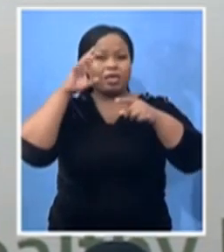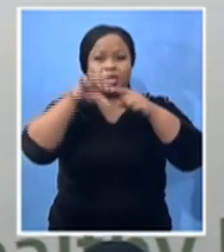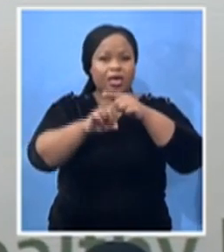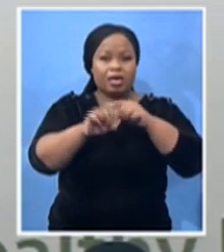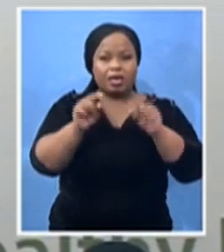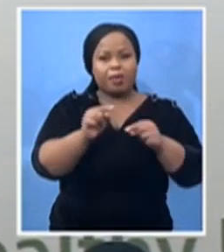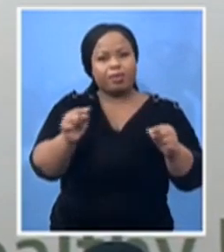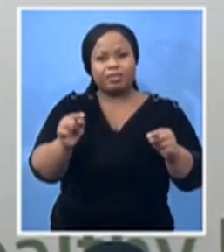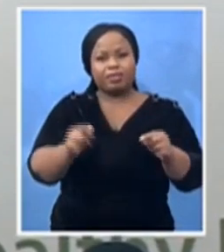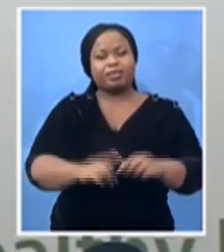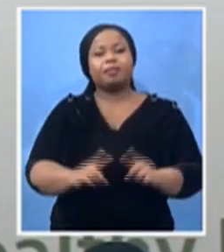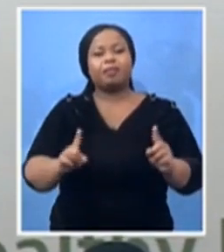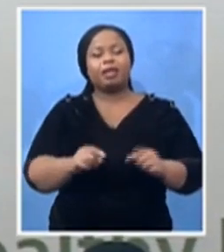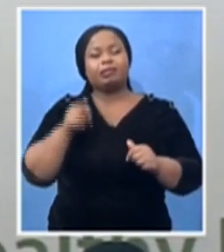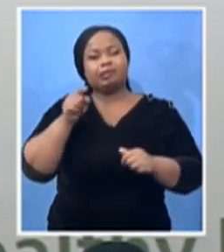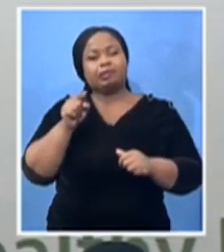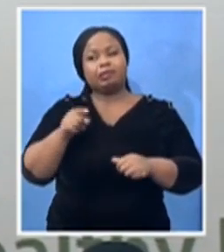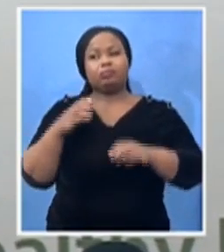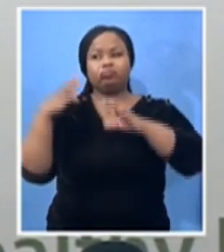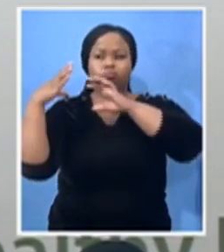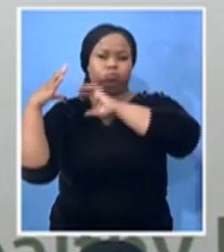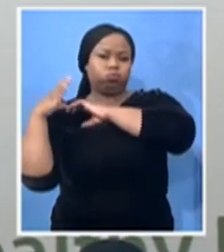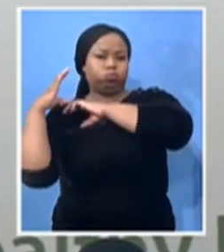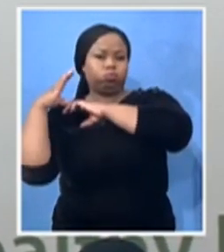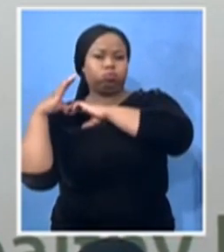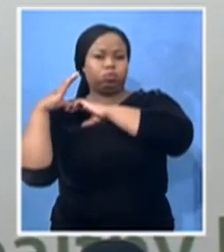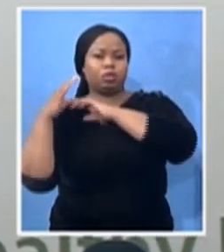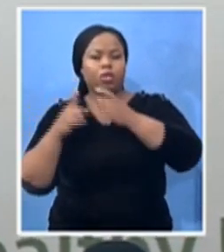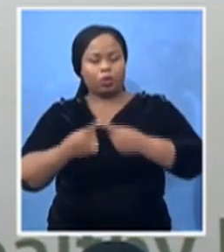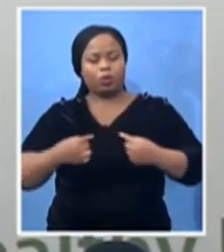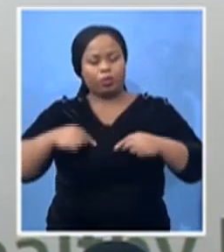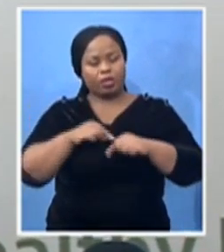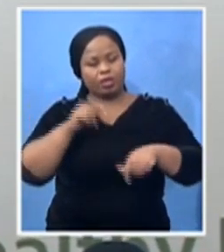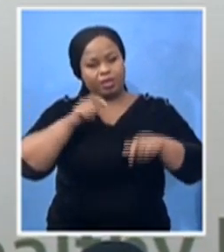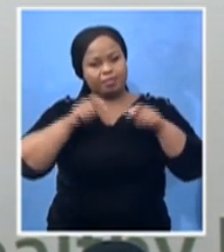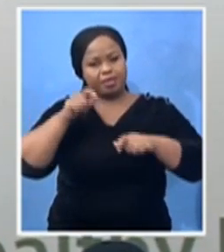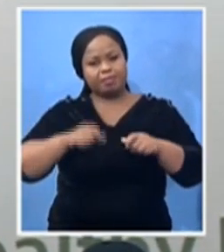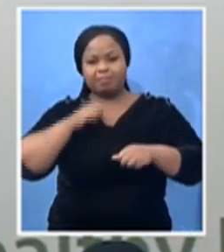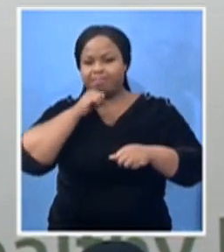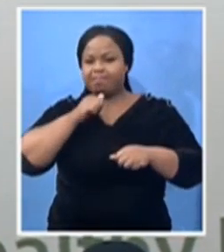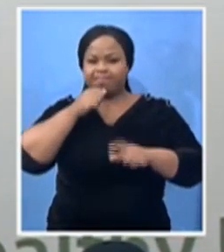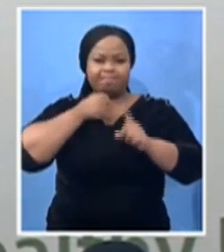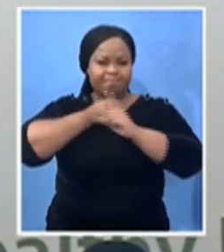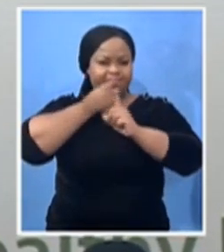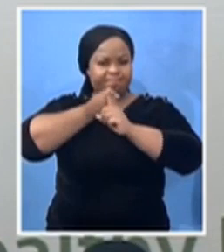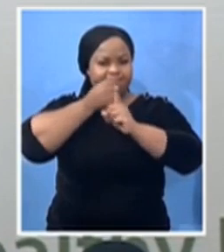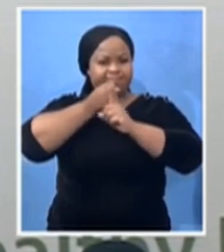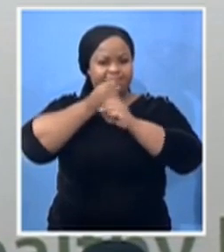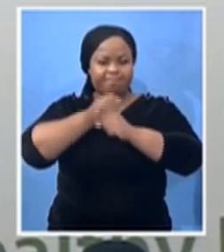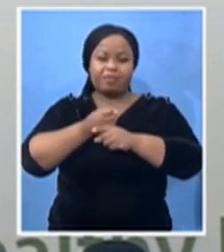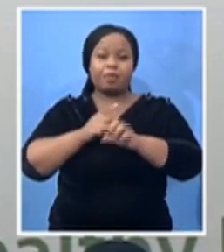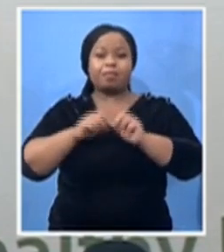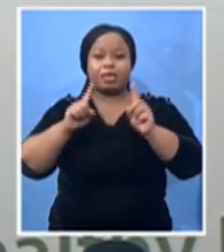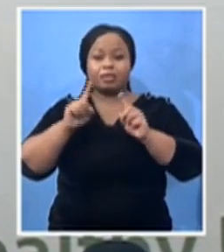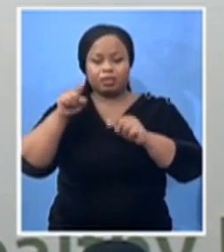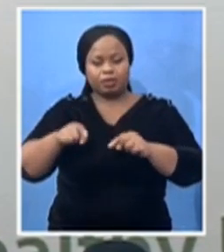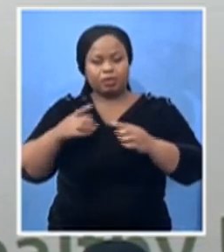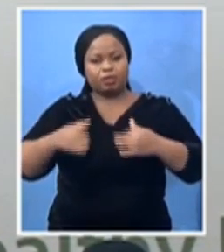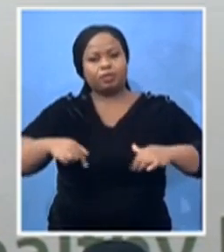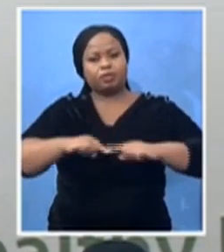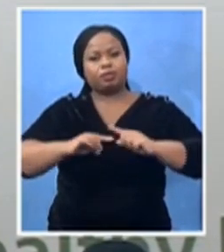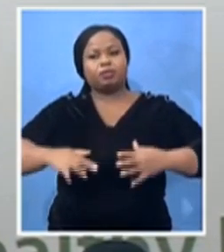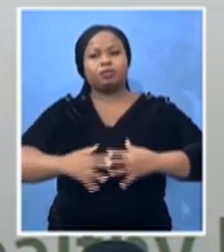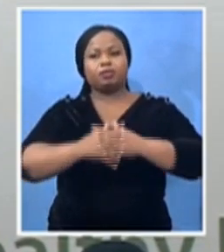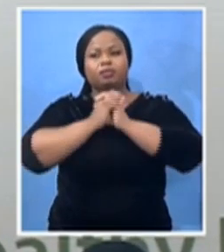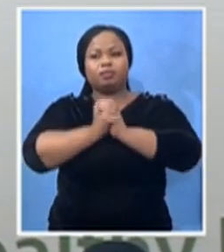humanity we have to achieve, and we have to unite and work with strength to make sure that we defeat the